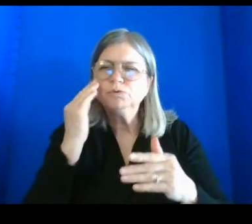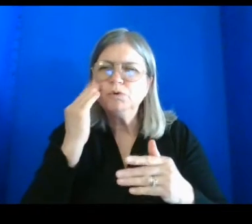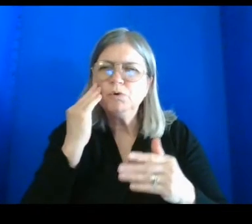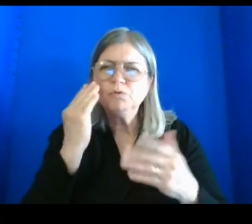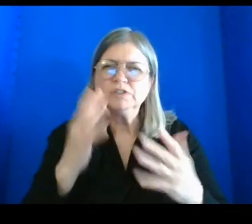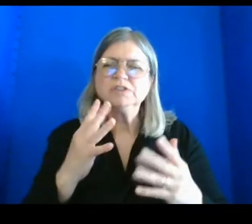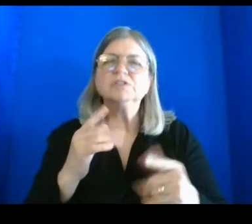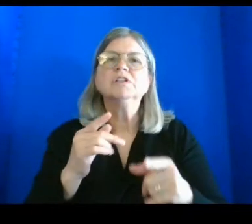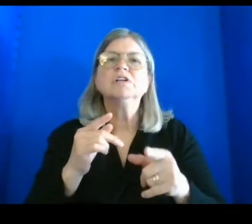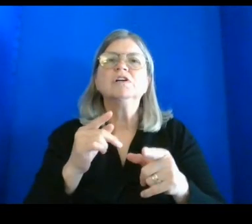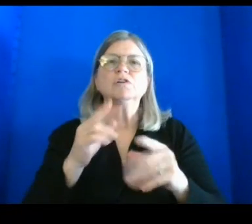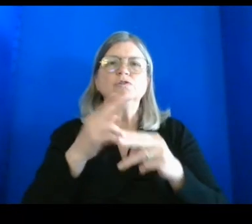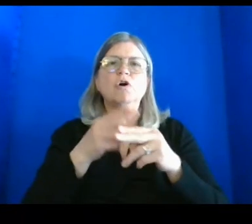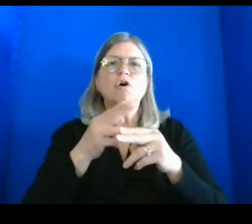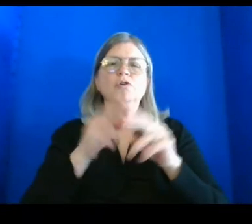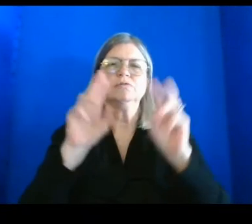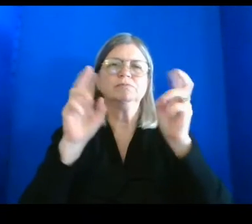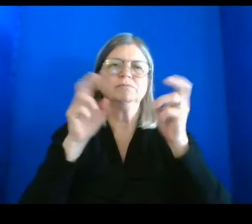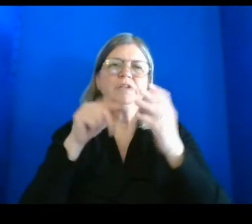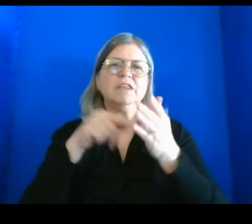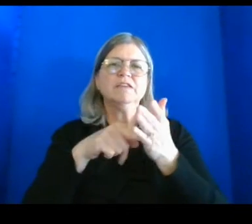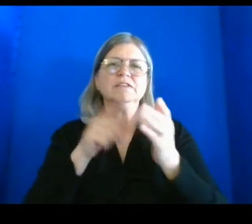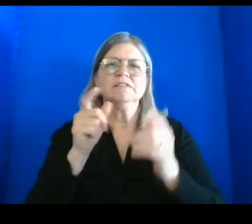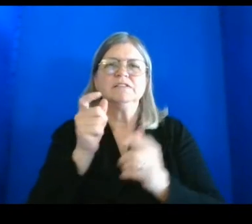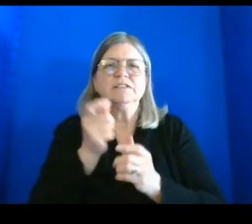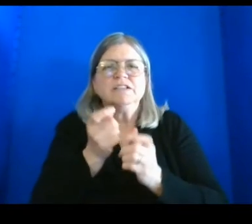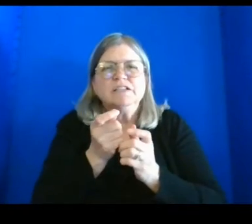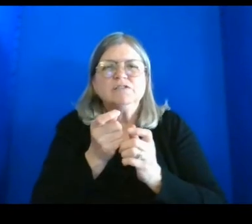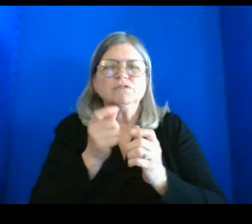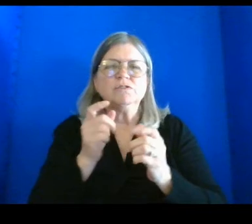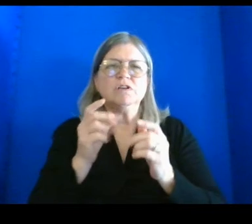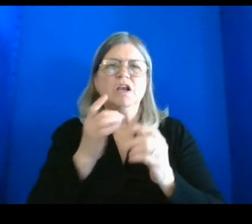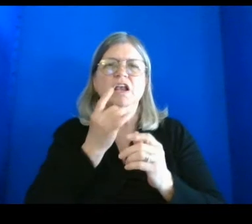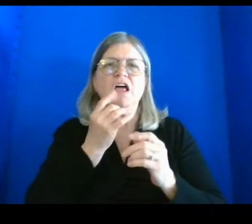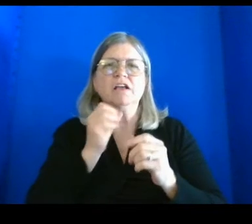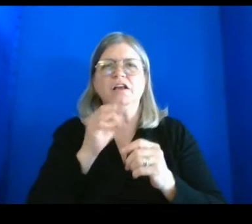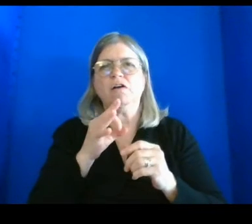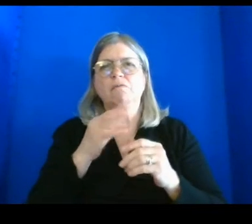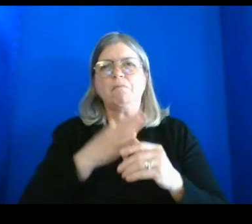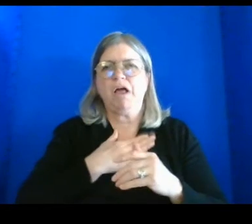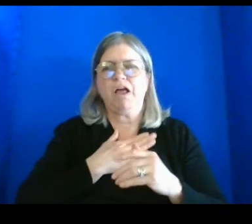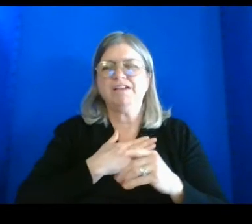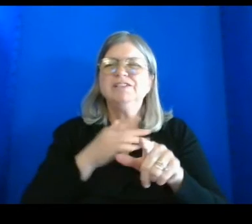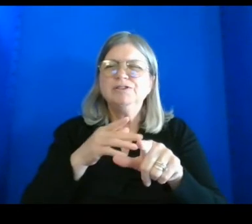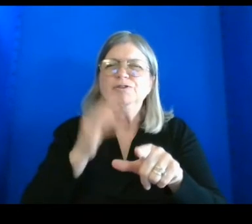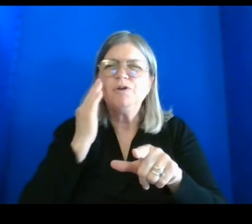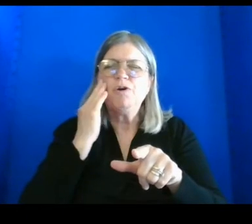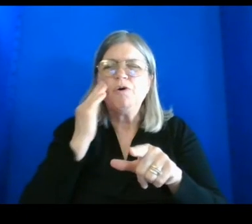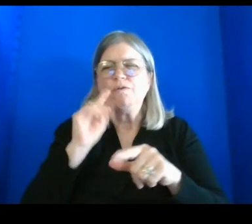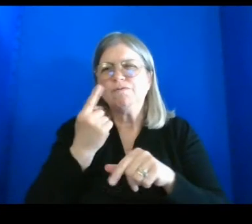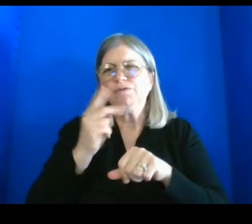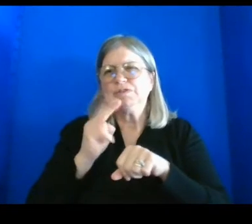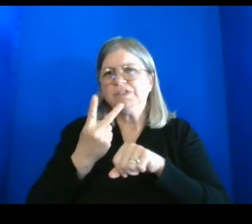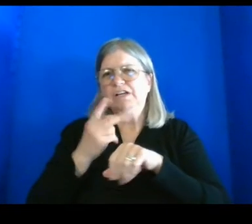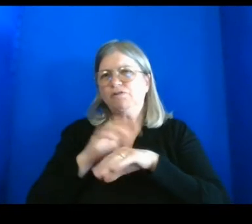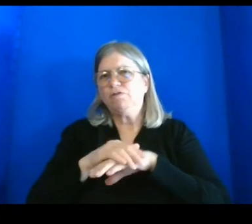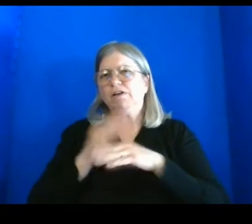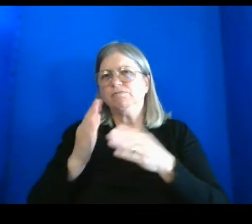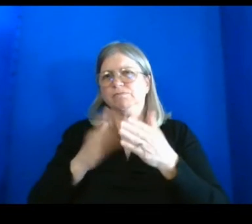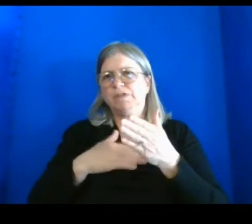knows. It's called This Little Light of Mine. And I've sung it with most of you when you were younger, when you were in first and second grade.